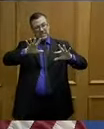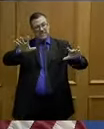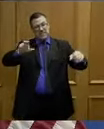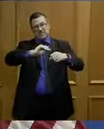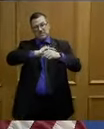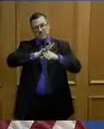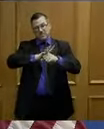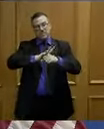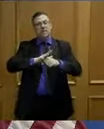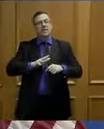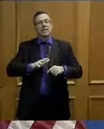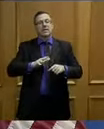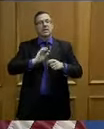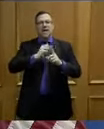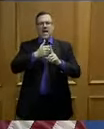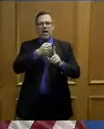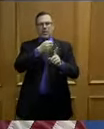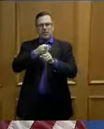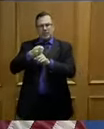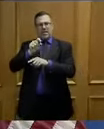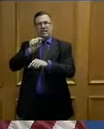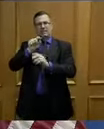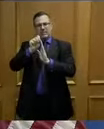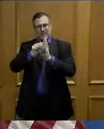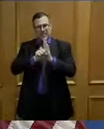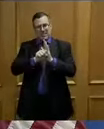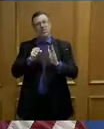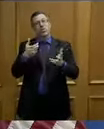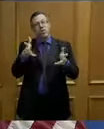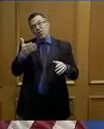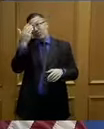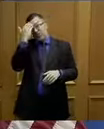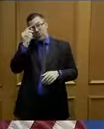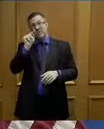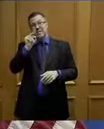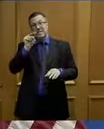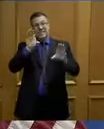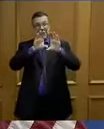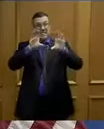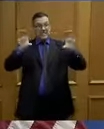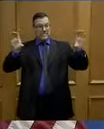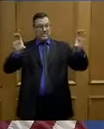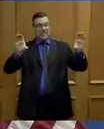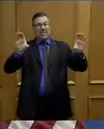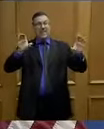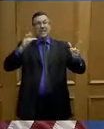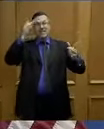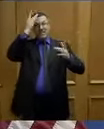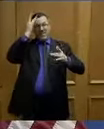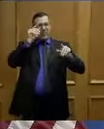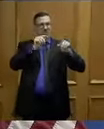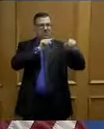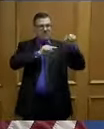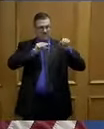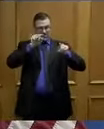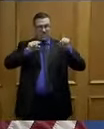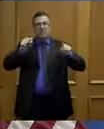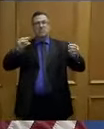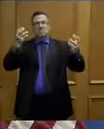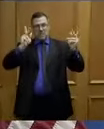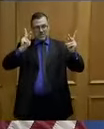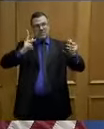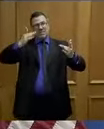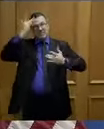is spreading in Tennessee right now, that our numbers are going up. They're going to continue to go up.